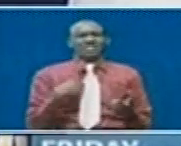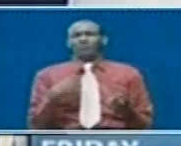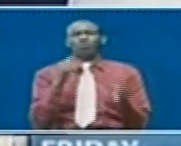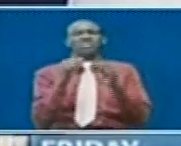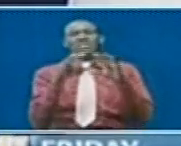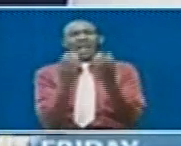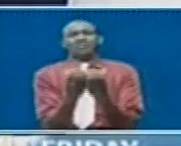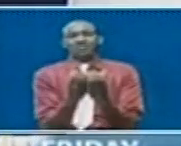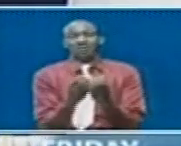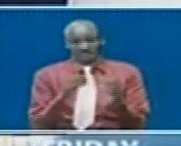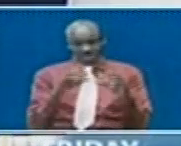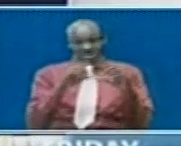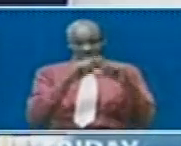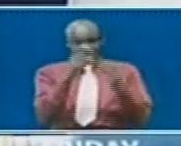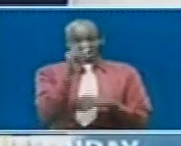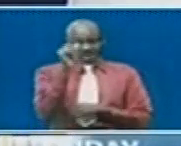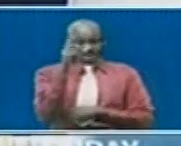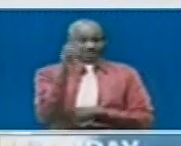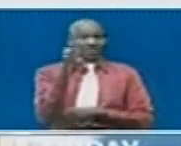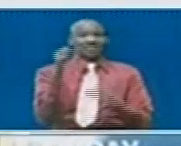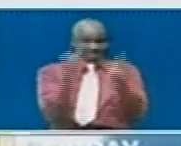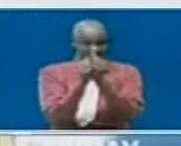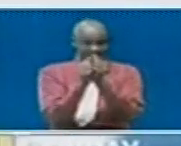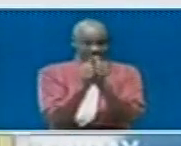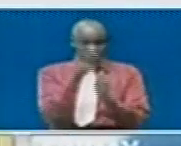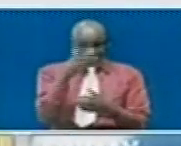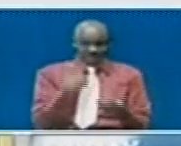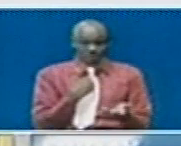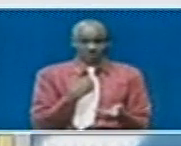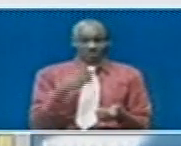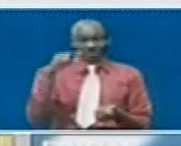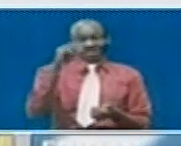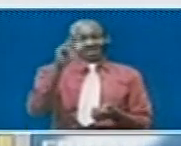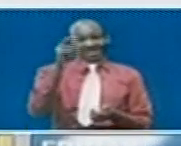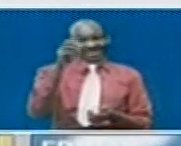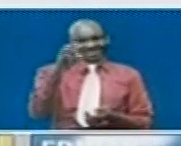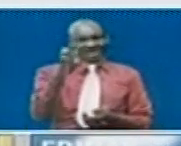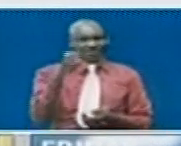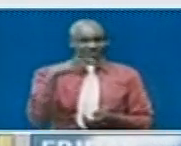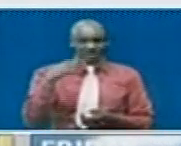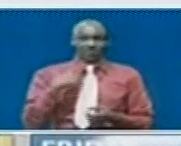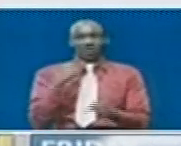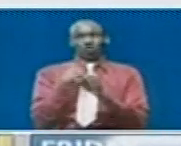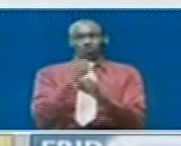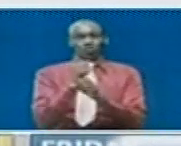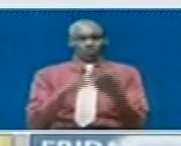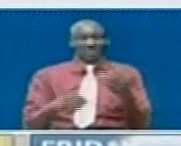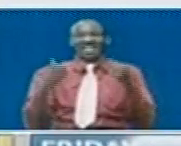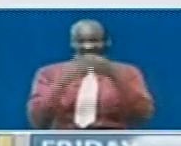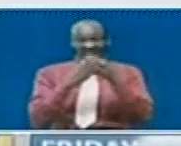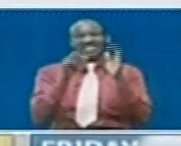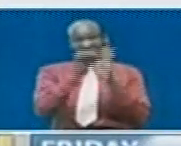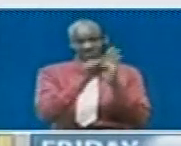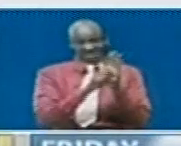in? I'm in grade 10. Yeah? Yep. And what are you studying currently? I'm doing like 9